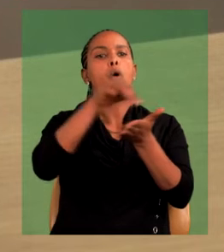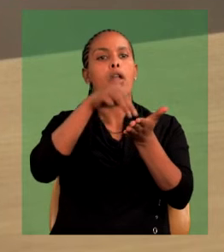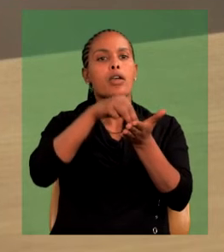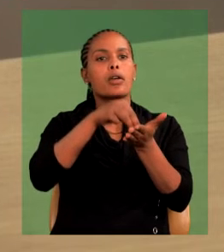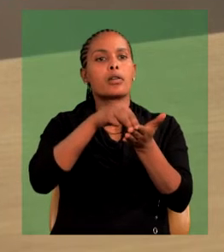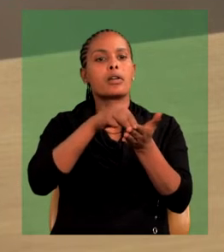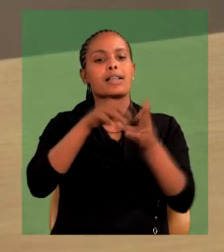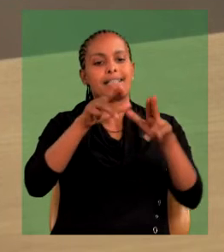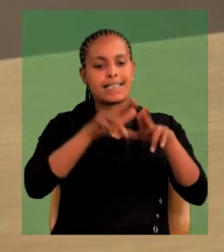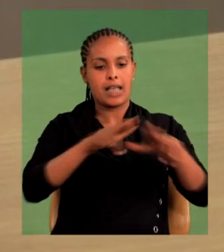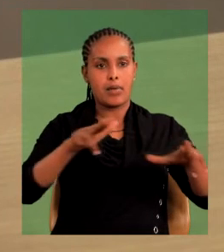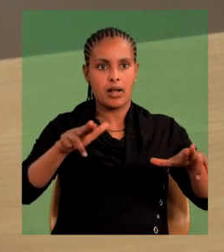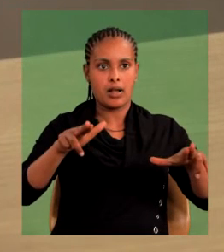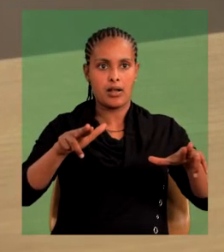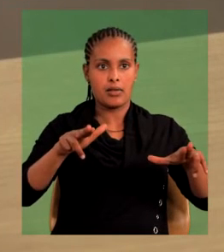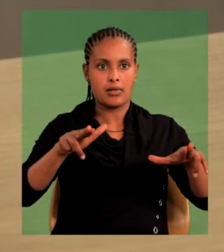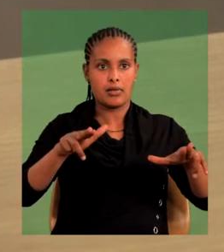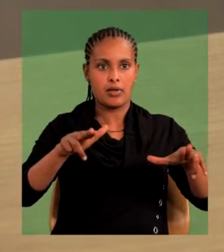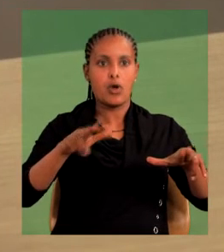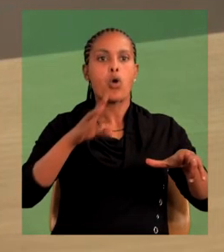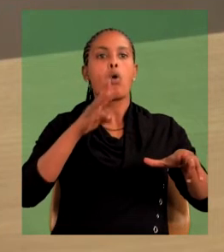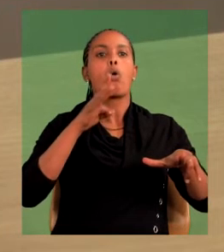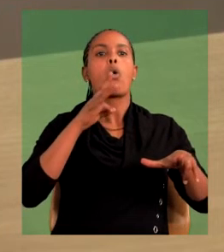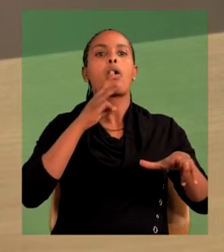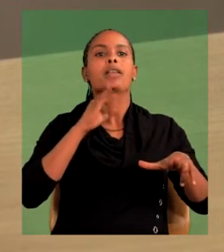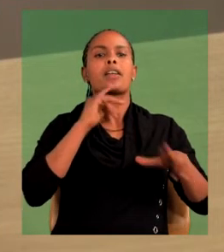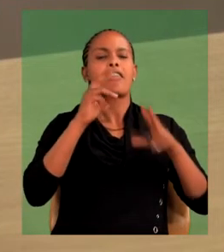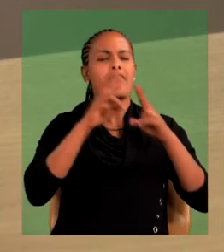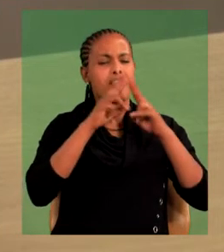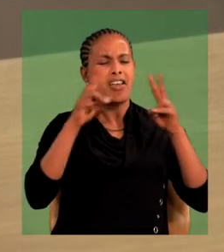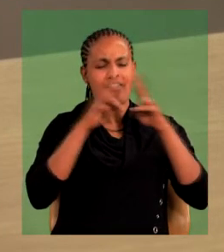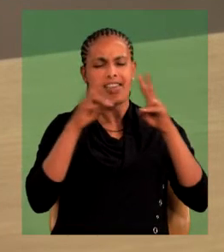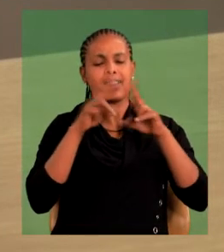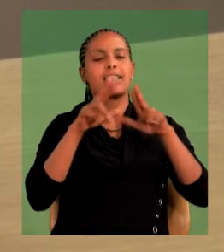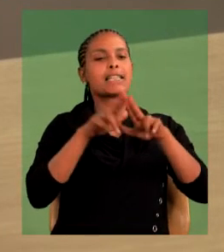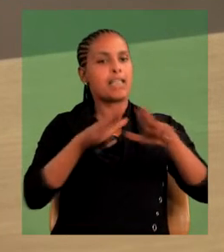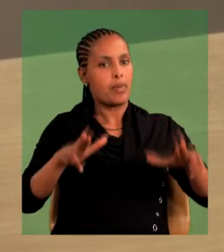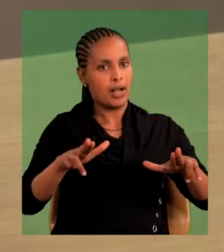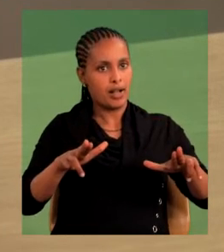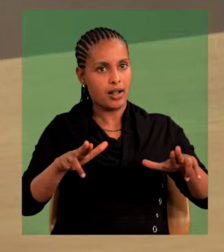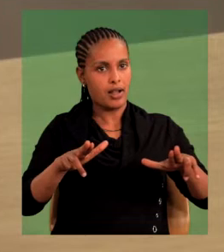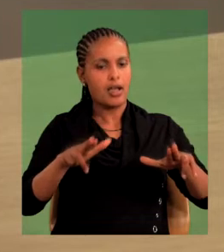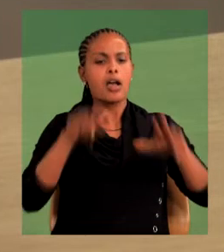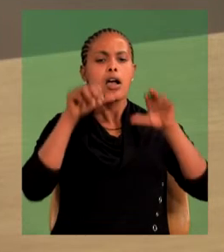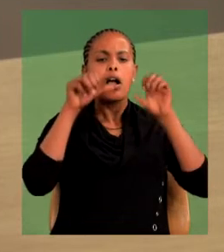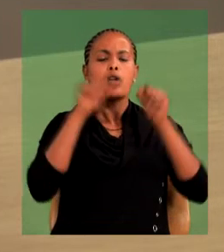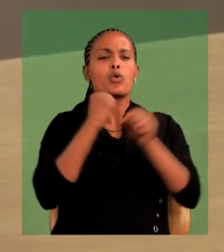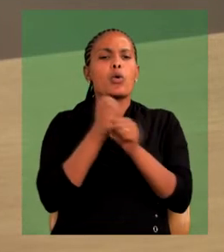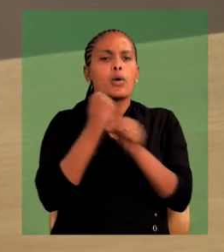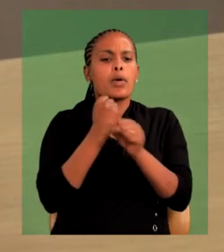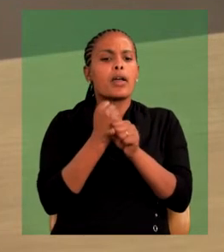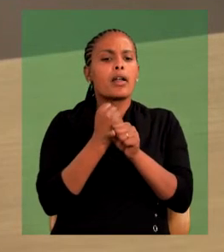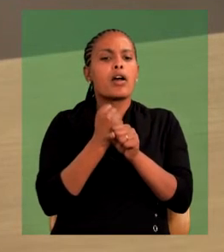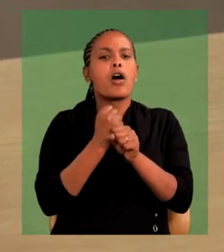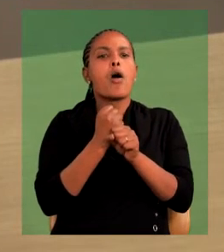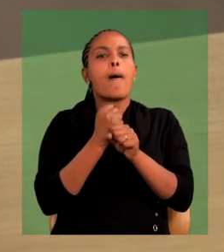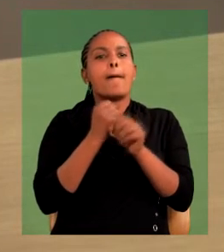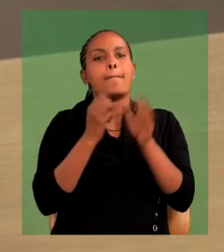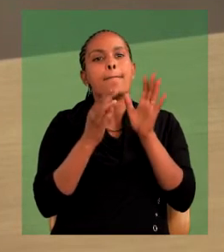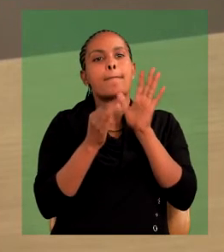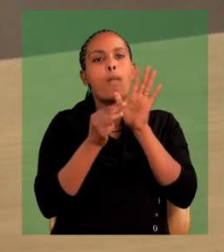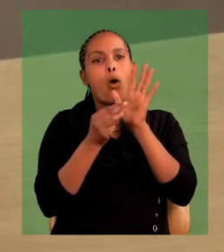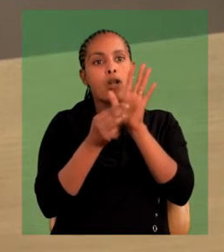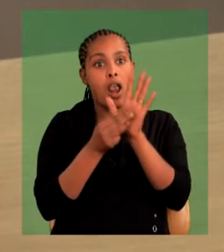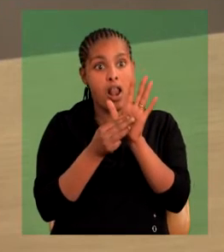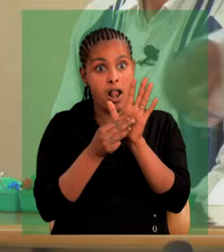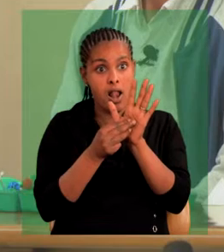now stable. Water is very, very stable. Can you make a model